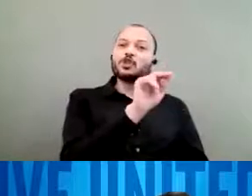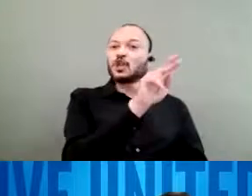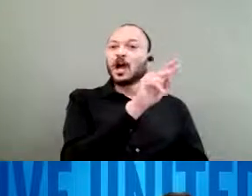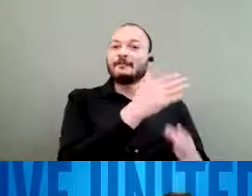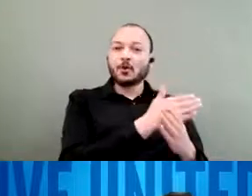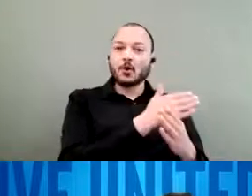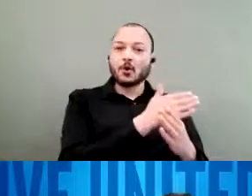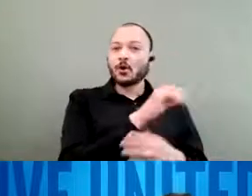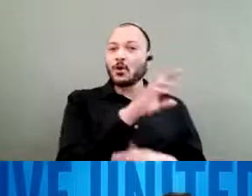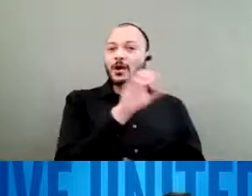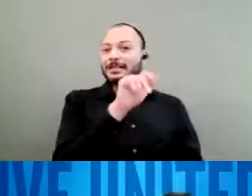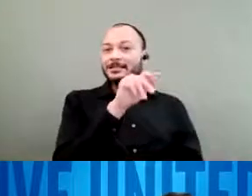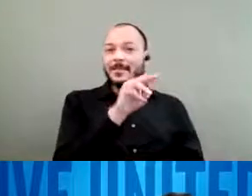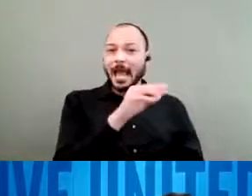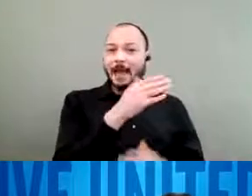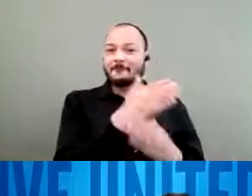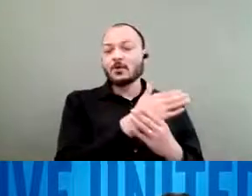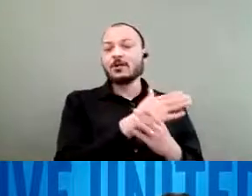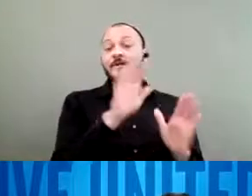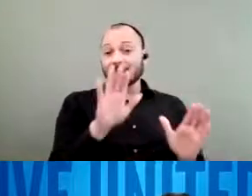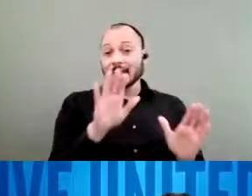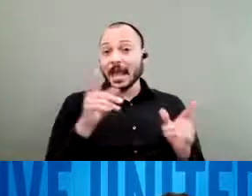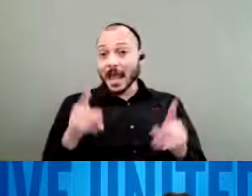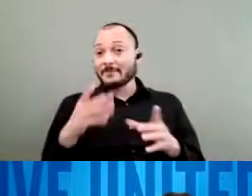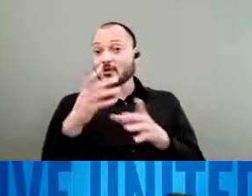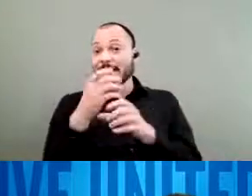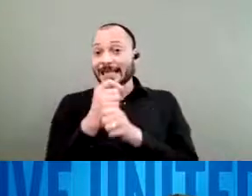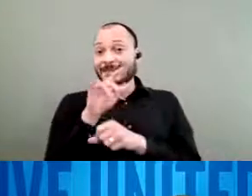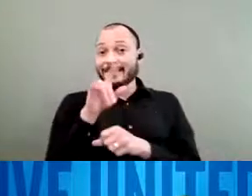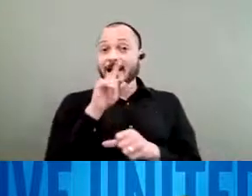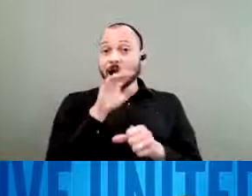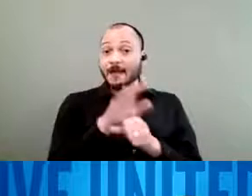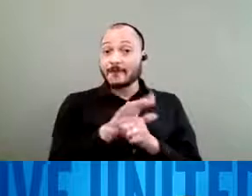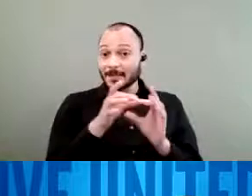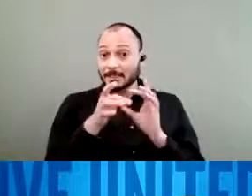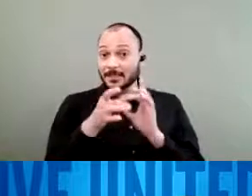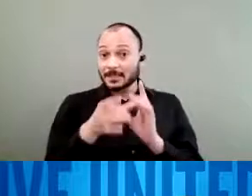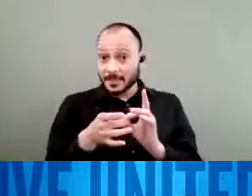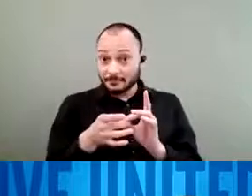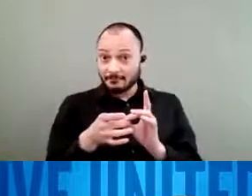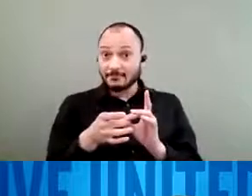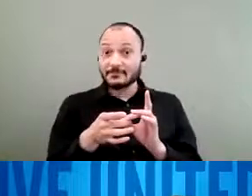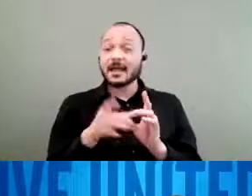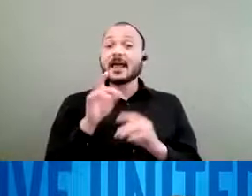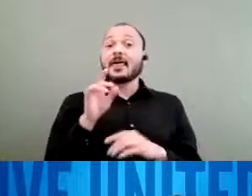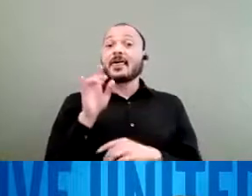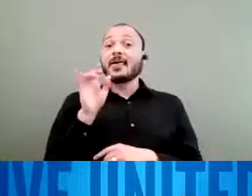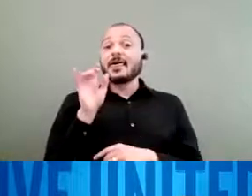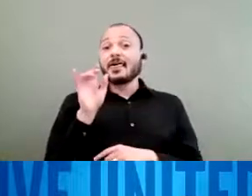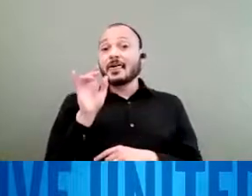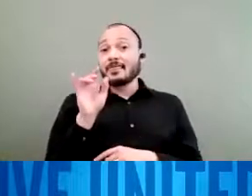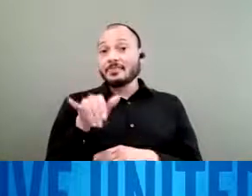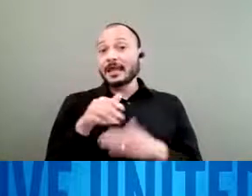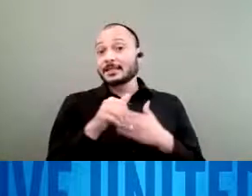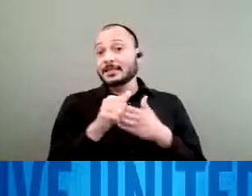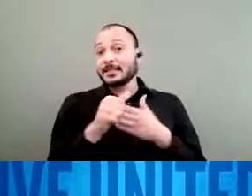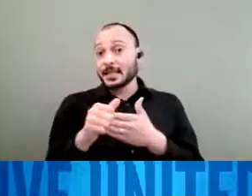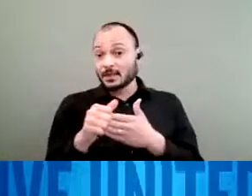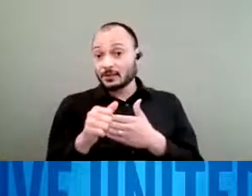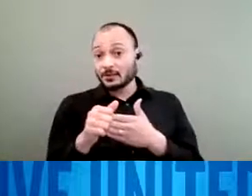or your spam folder. But once you receive this confirmation link, where that is going to take